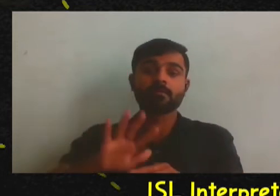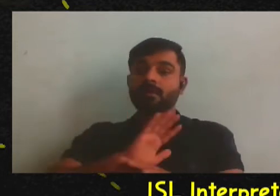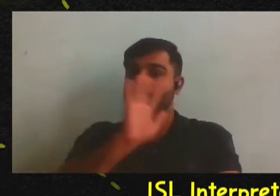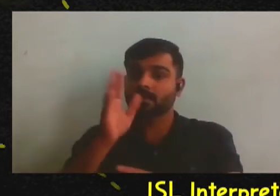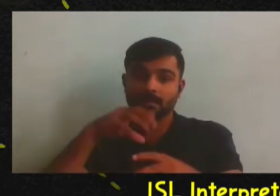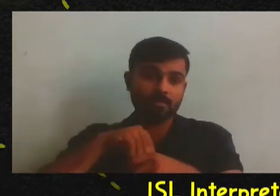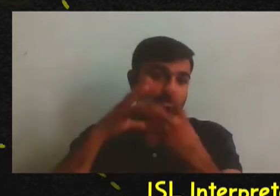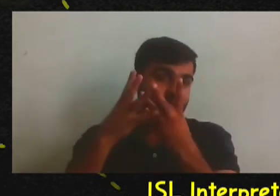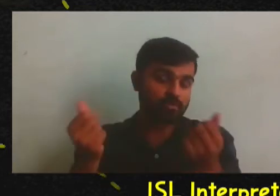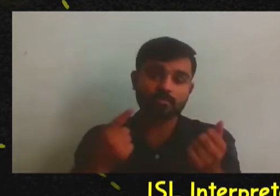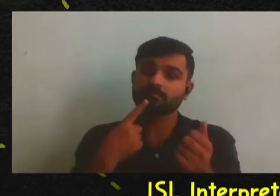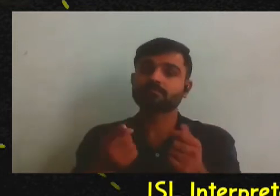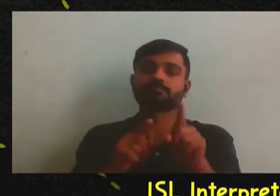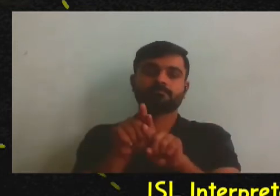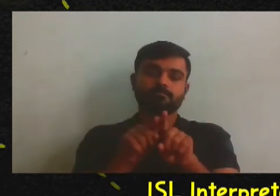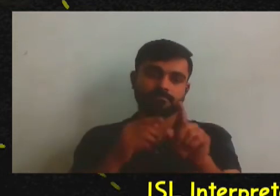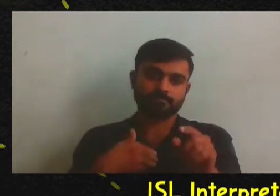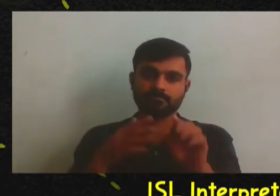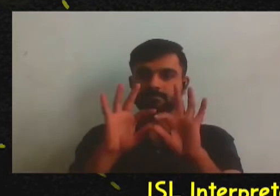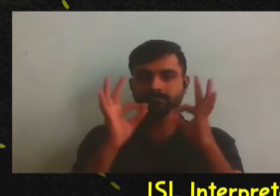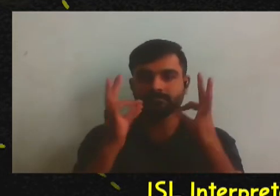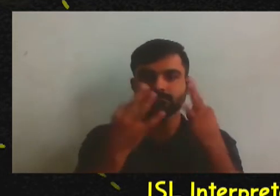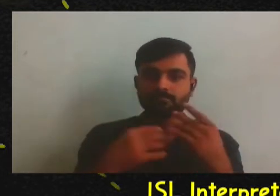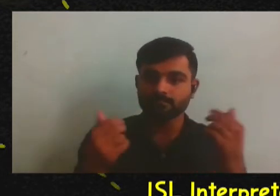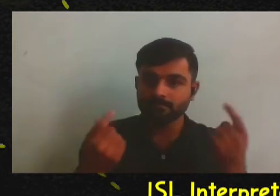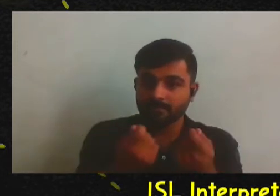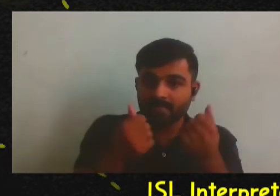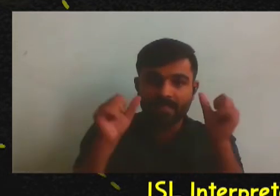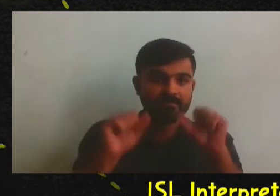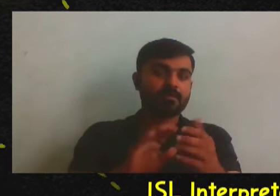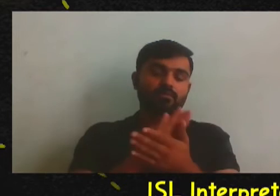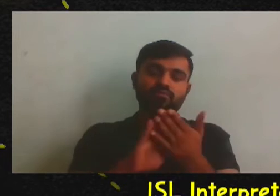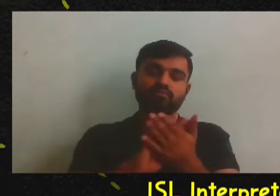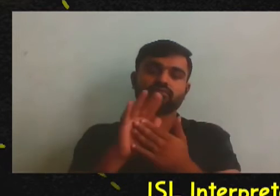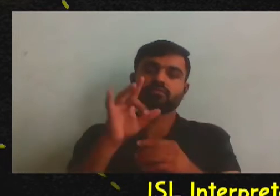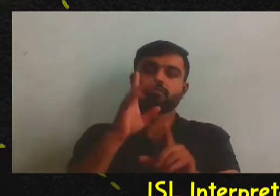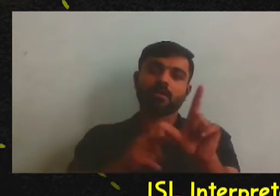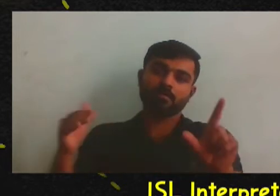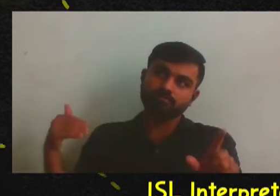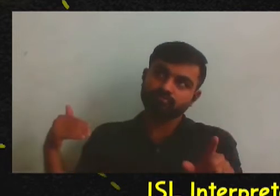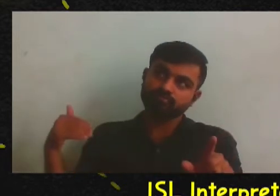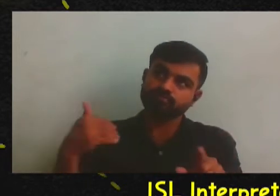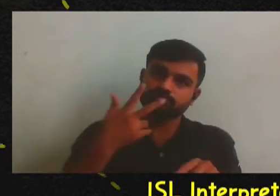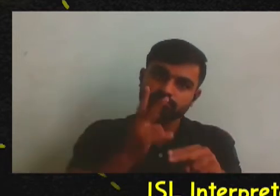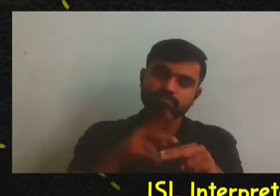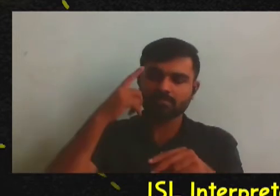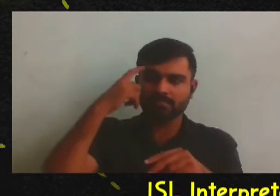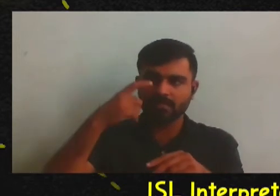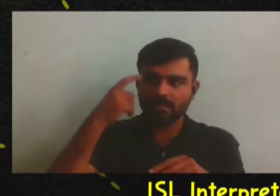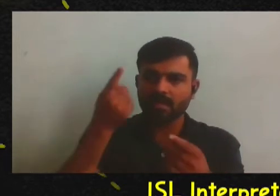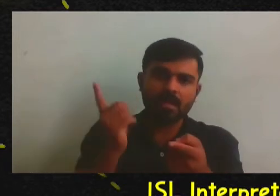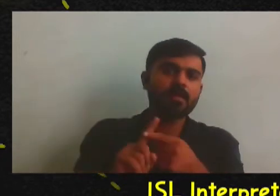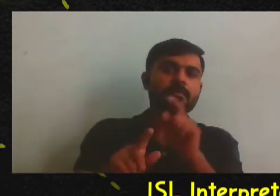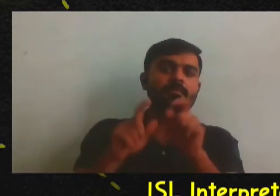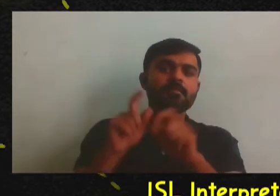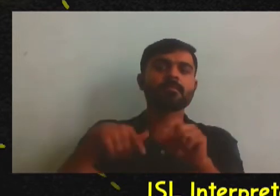solve, say, for example, a family crisis that's been there for the last 15 years, why do you think it can happen over the period of